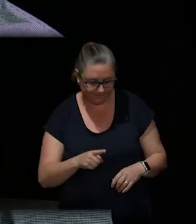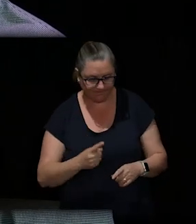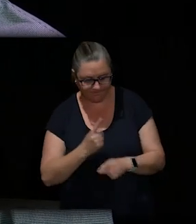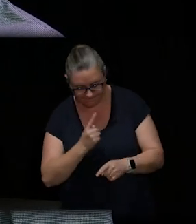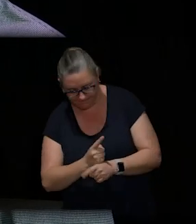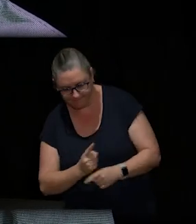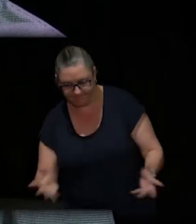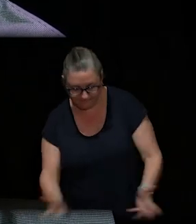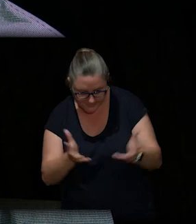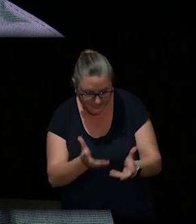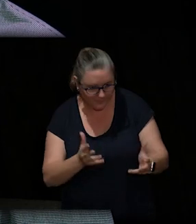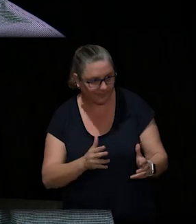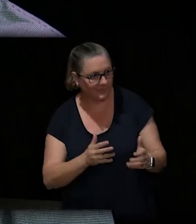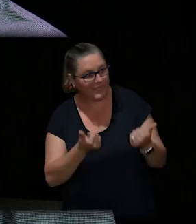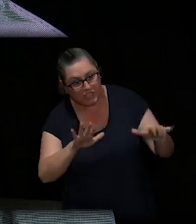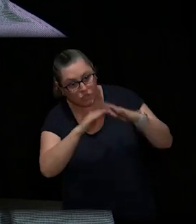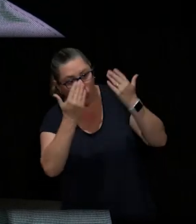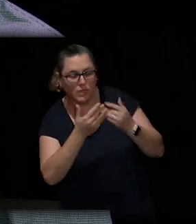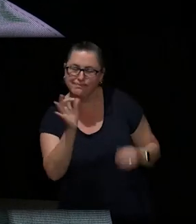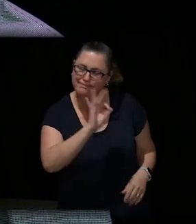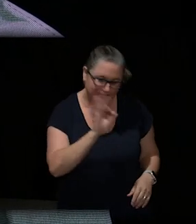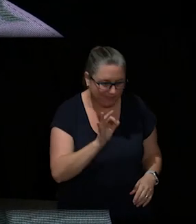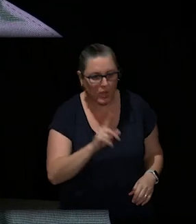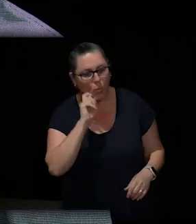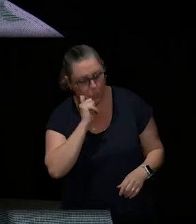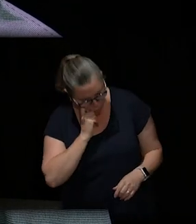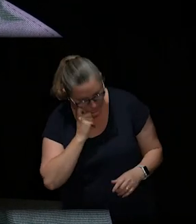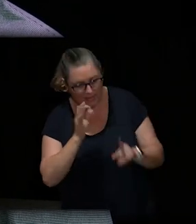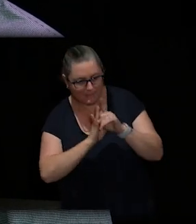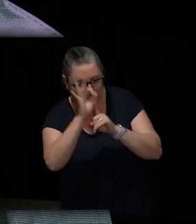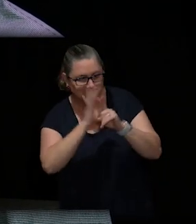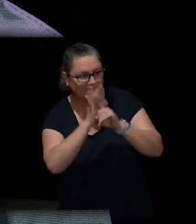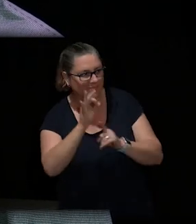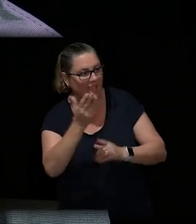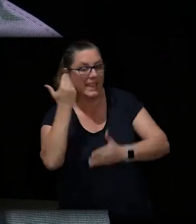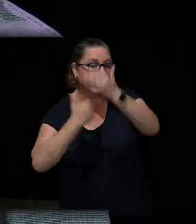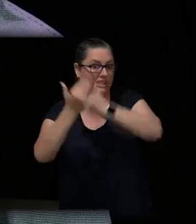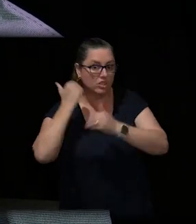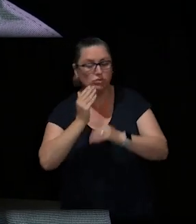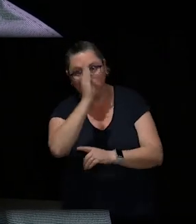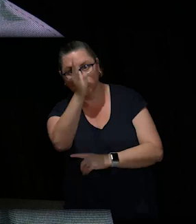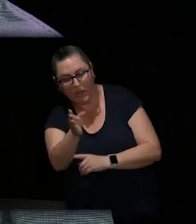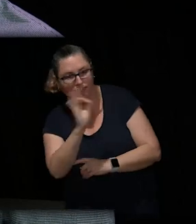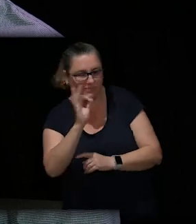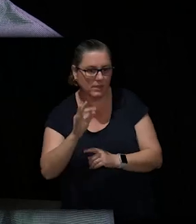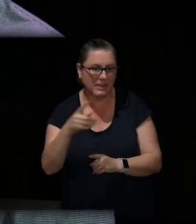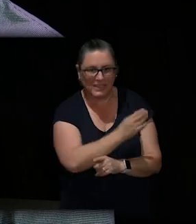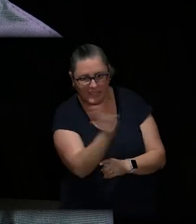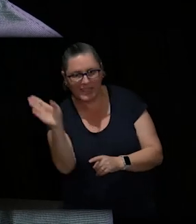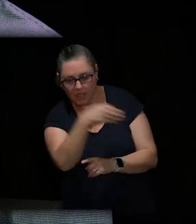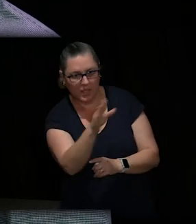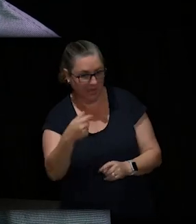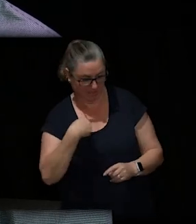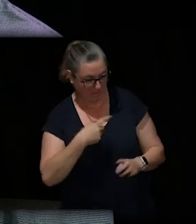end of the world. We'll bounce back from this. History doesn't go in a straight line. It zigs and zags. And when he started to say it zigs and zags, I just lost